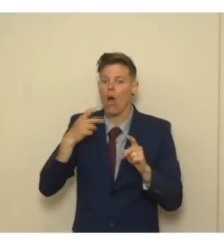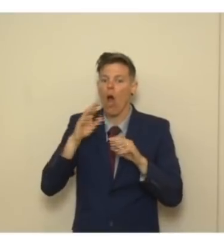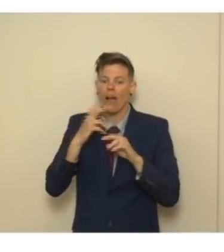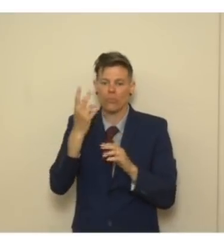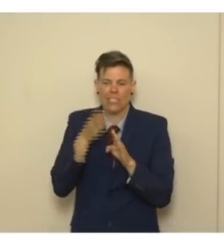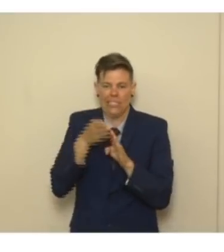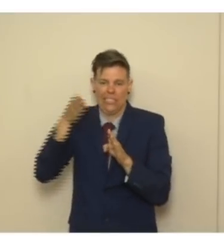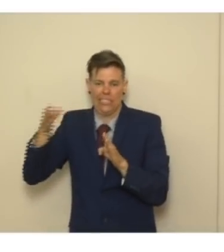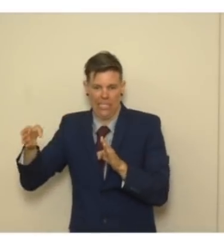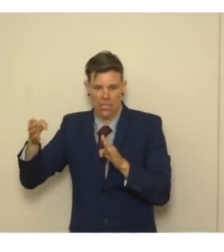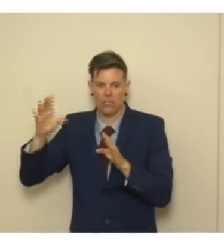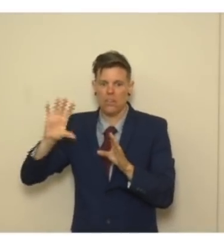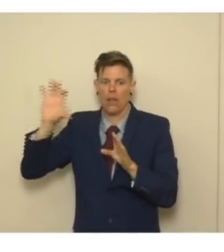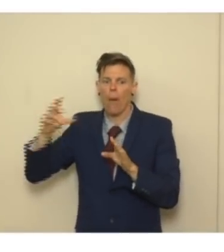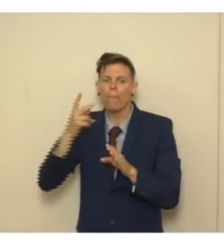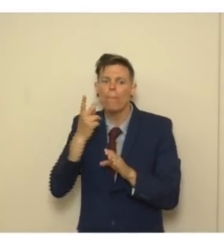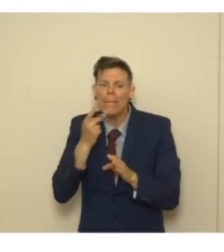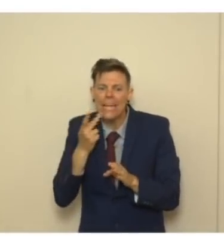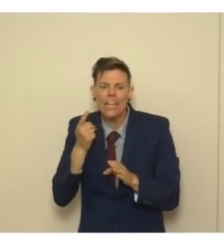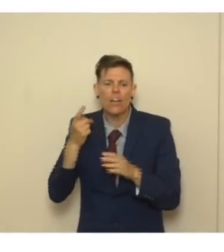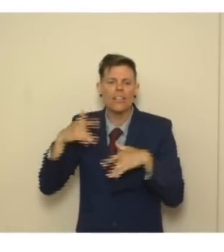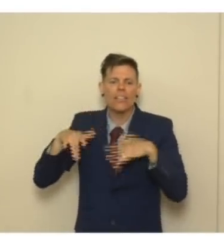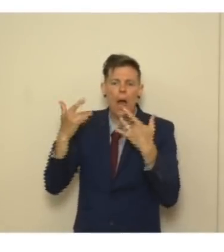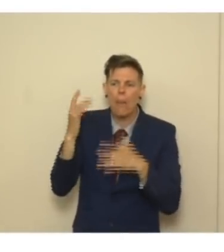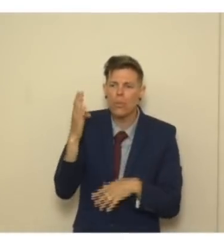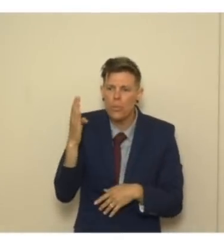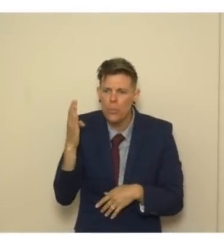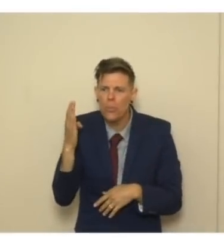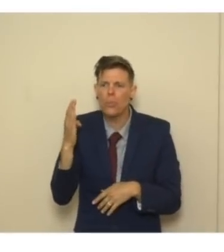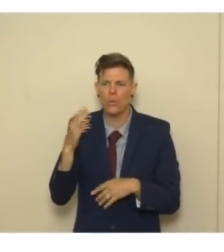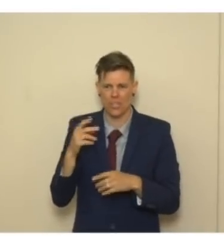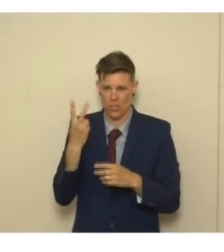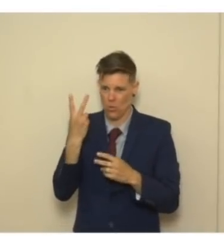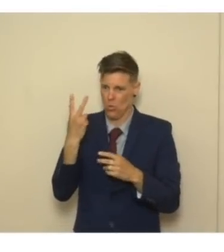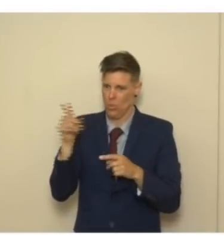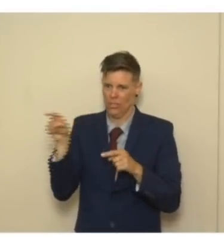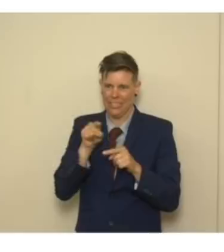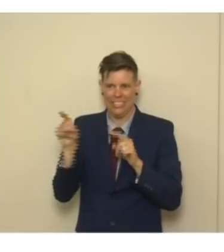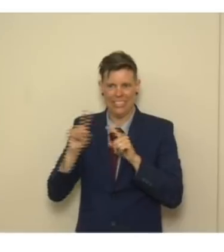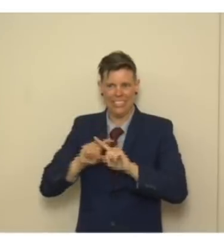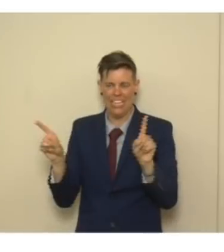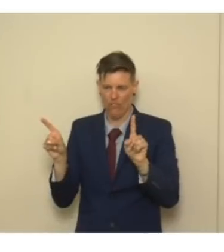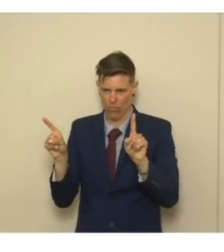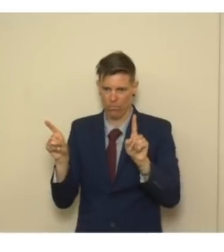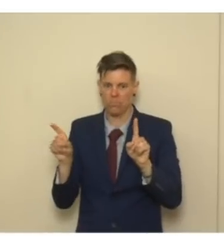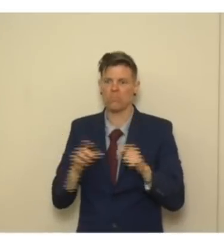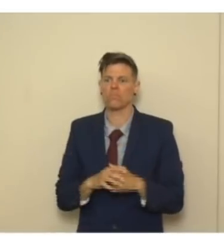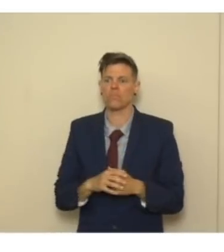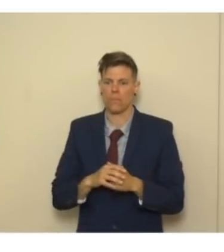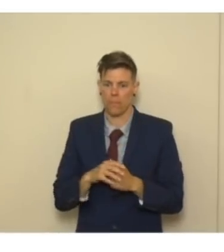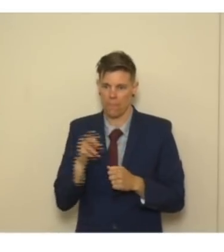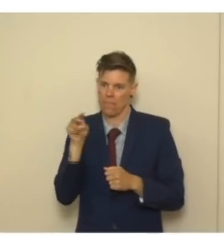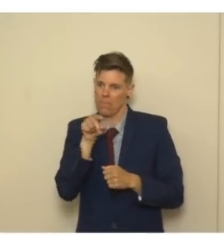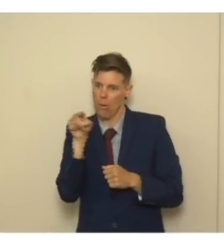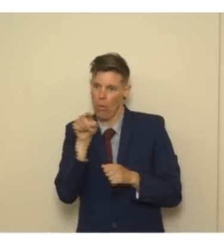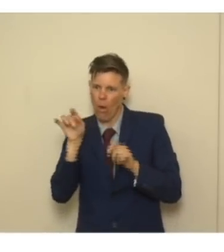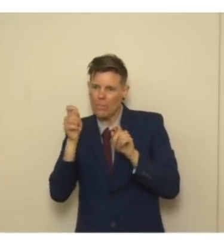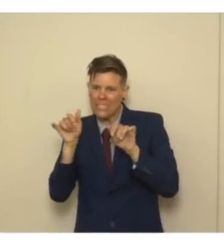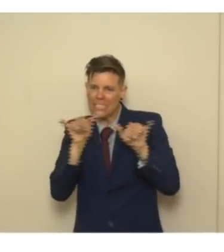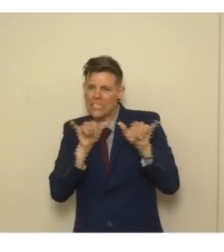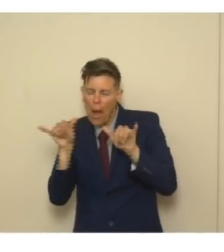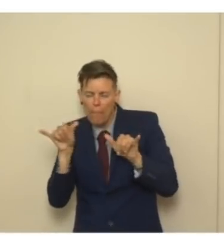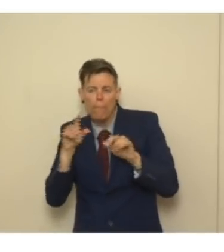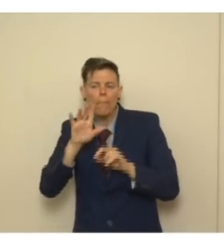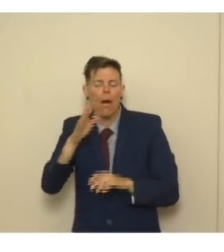are perfectly correlated, but if you notice, about half the states that